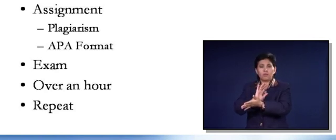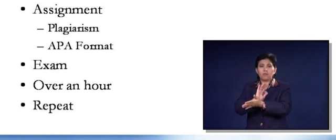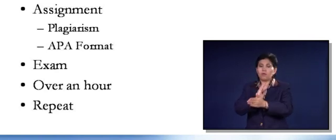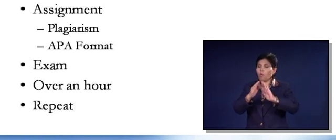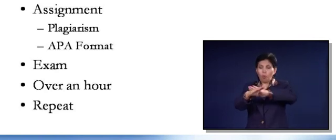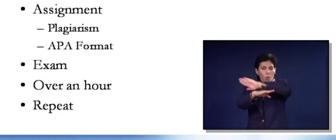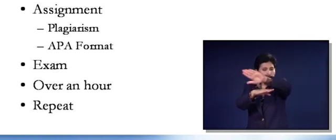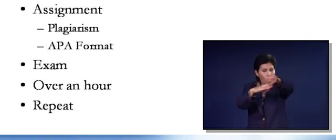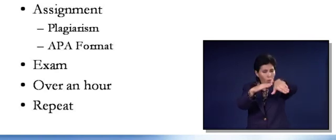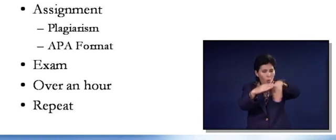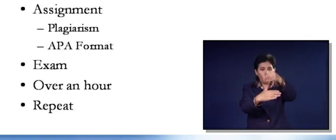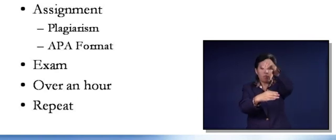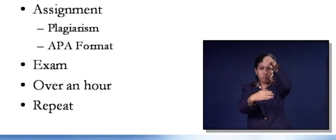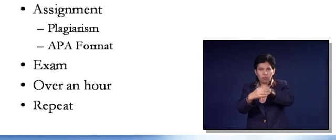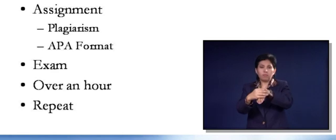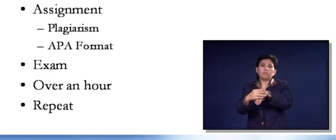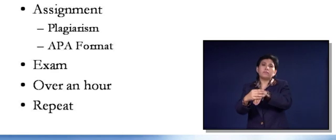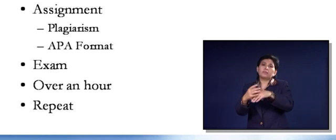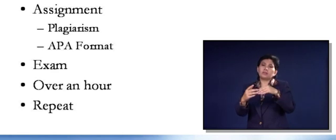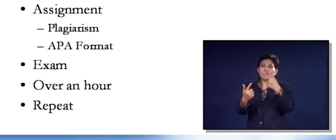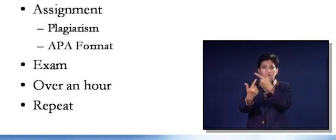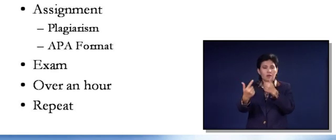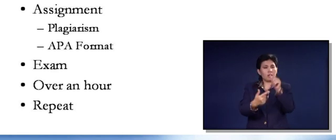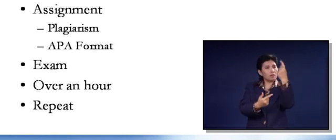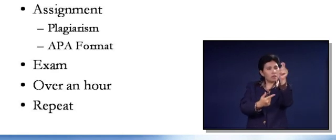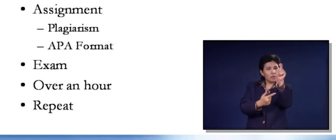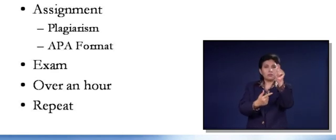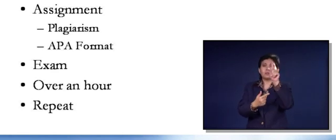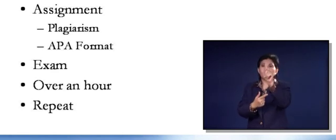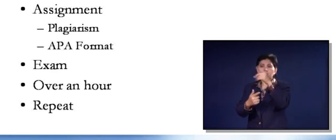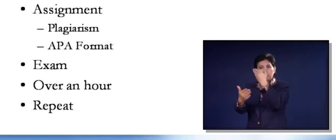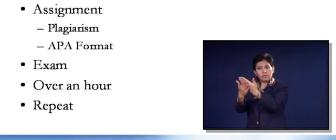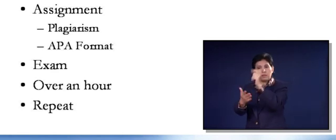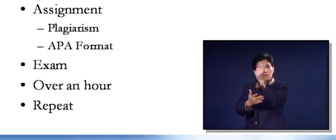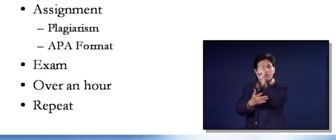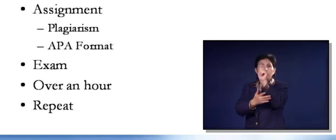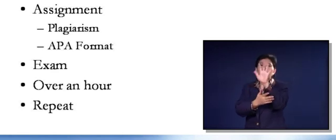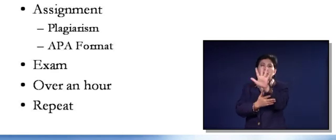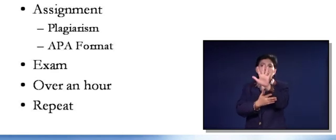all the things from the T1 to T5.